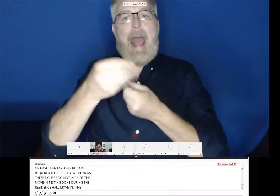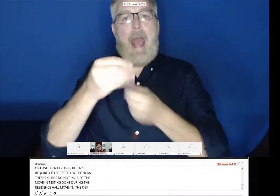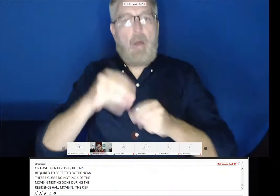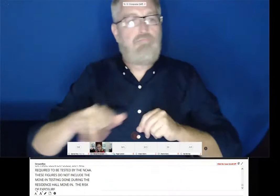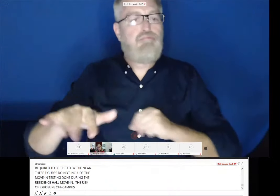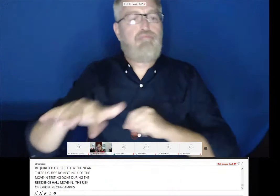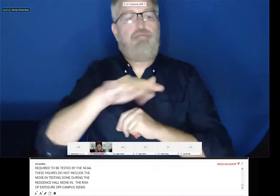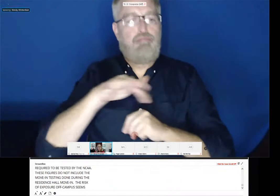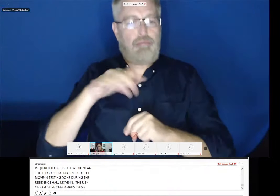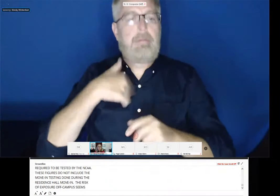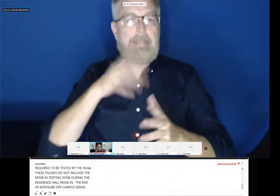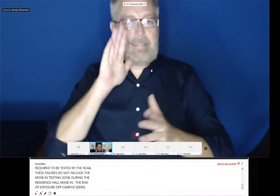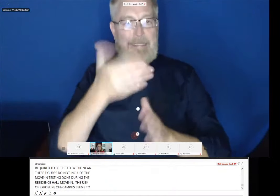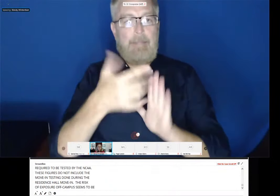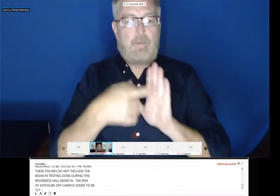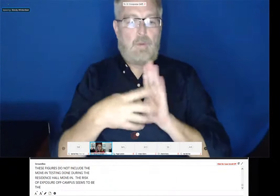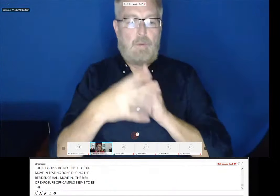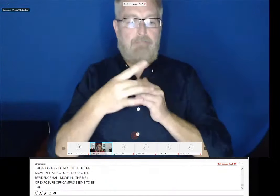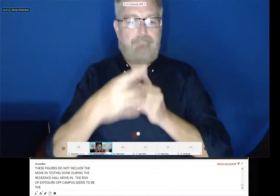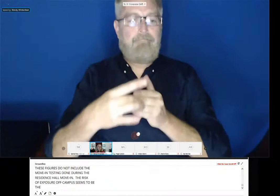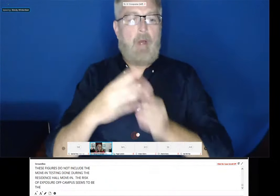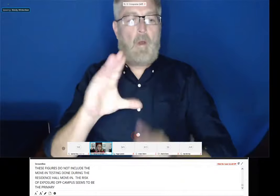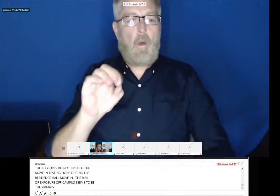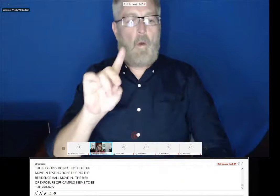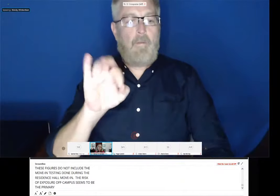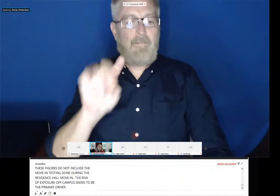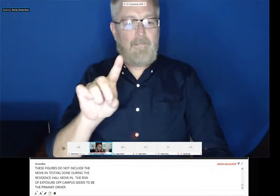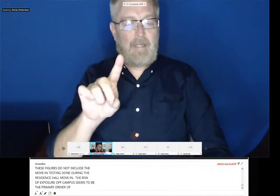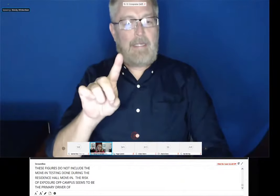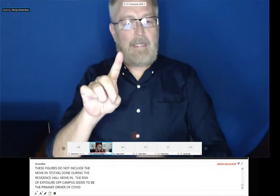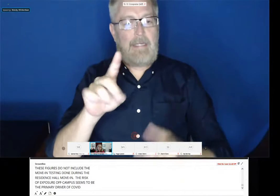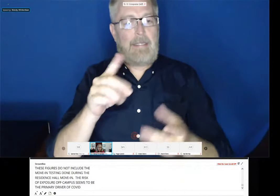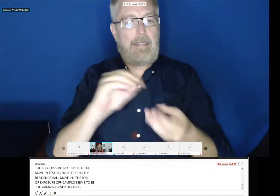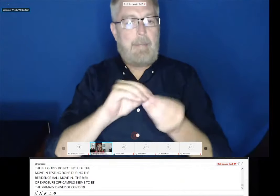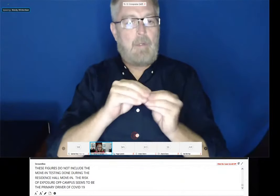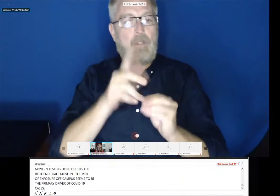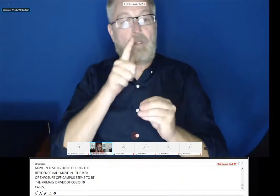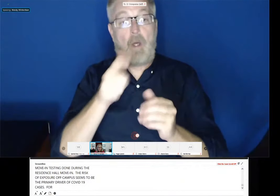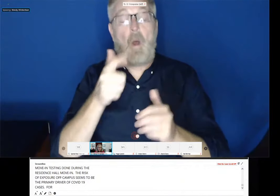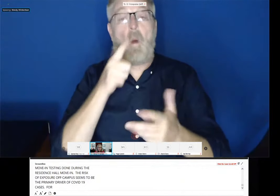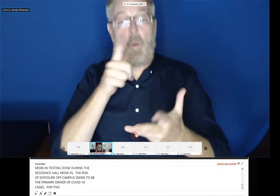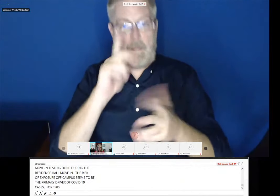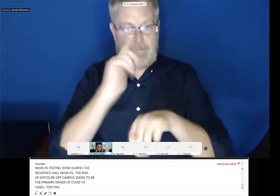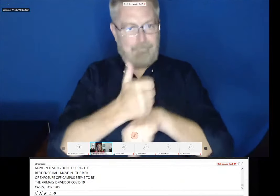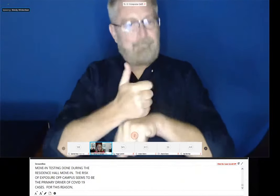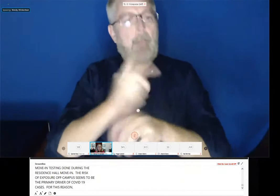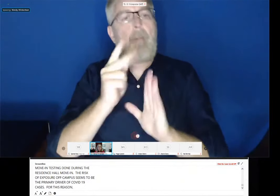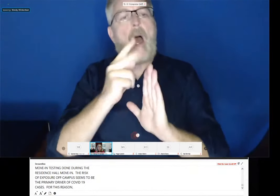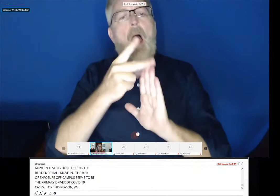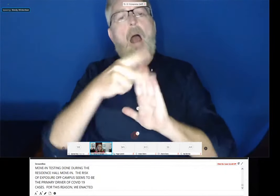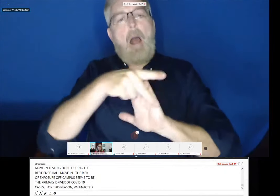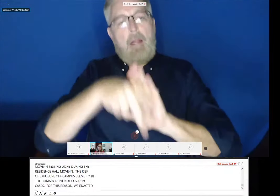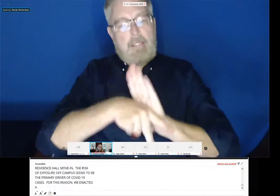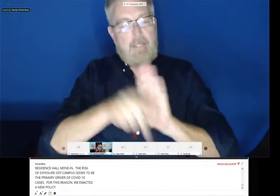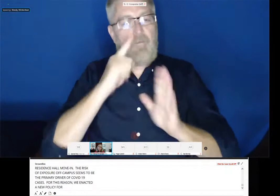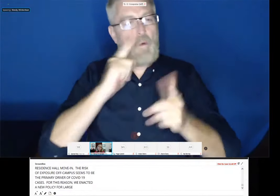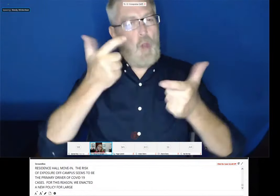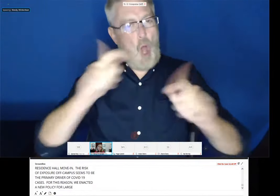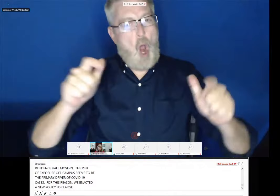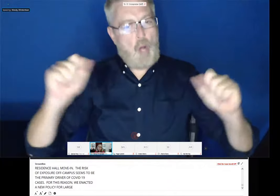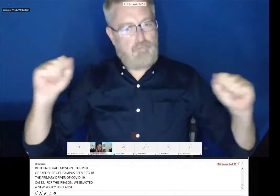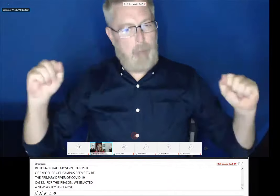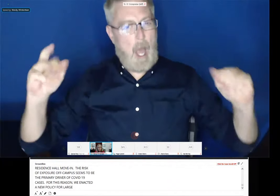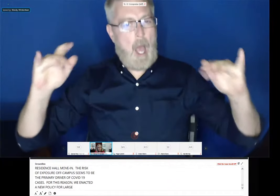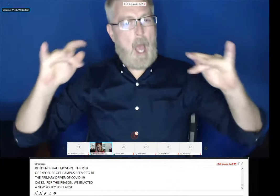COVID-19 cases. For this reason, we enacted a new policy for large student social gatherings. We are very thankful